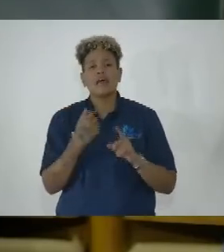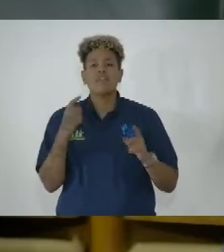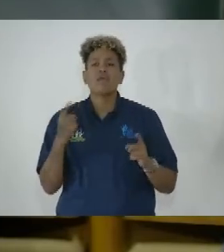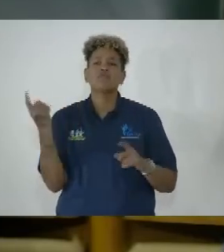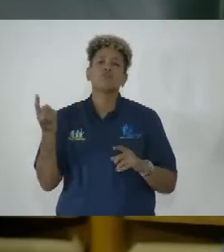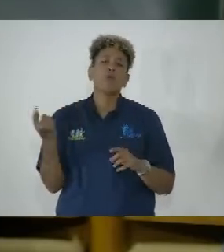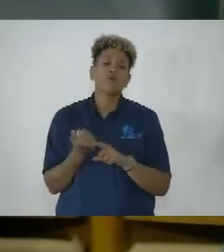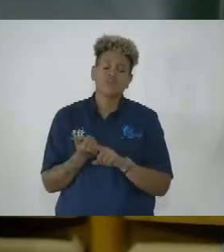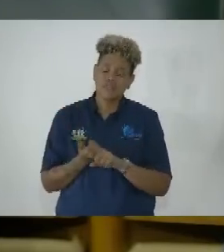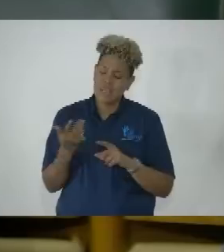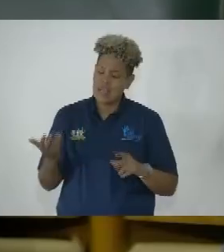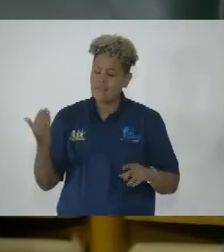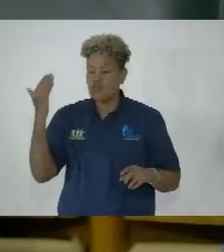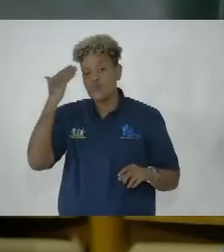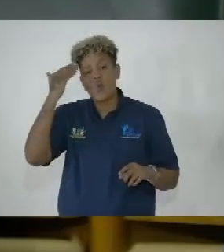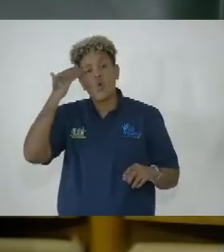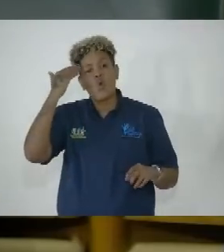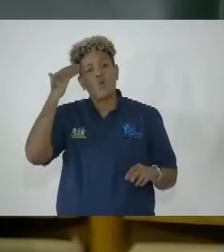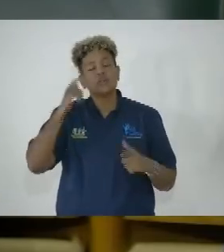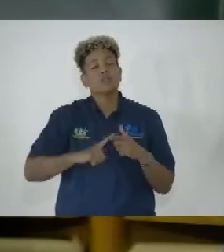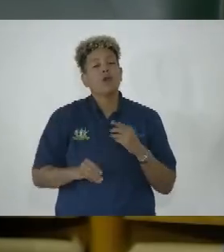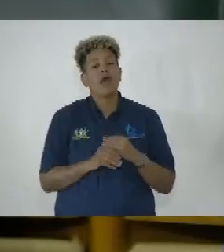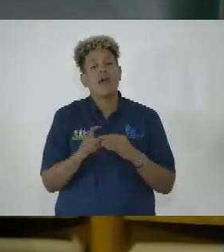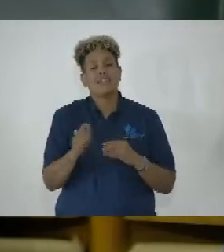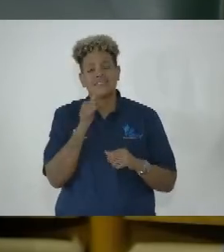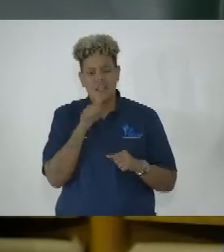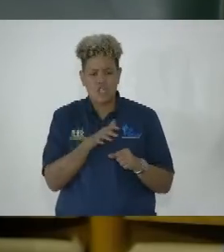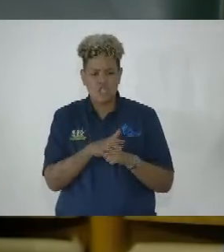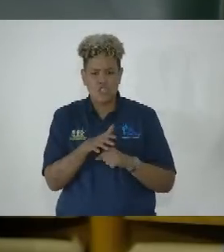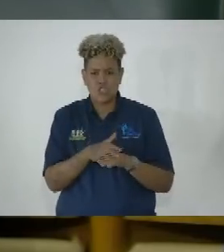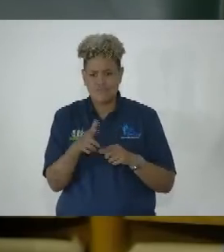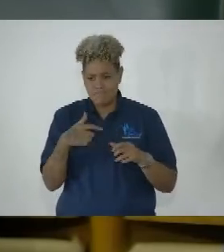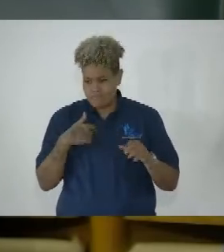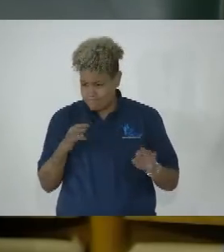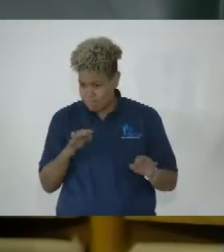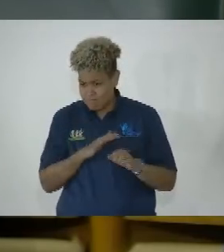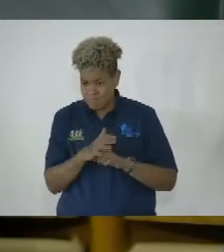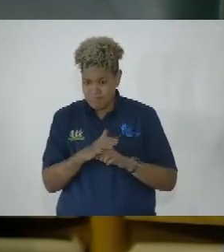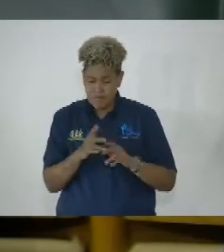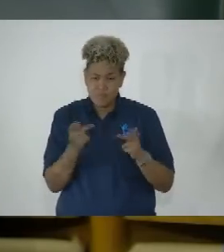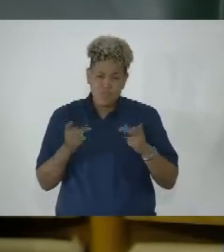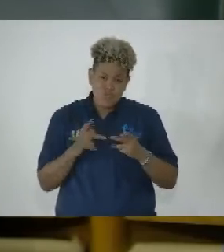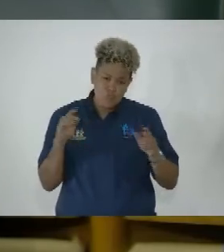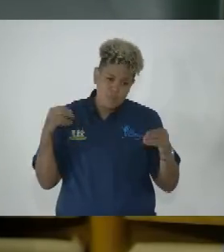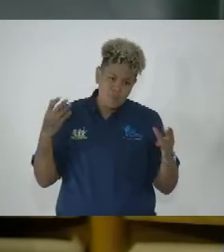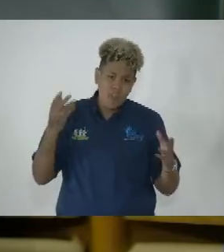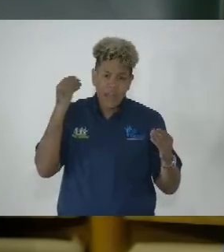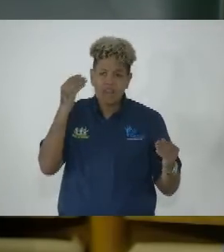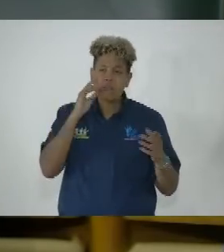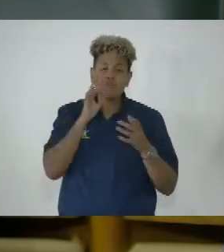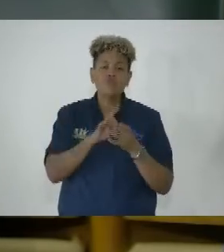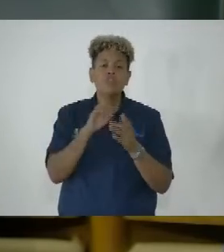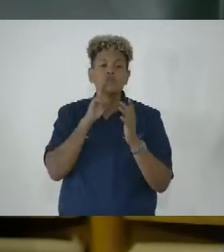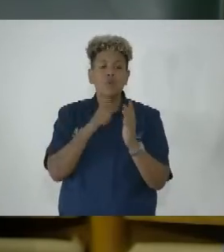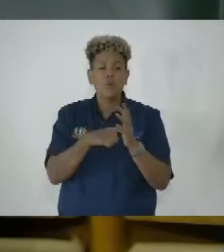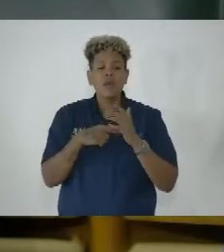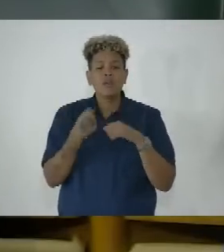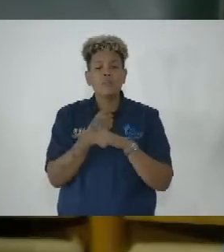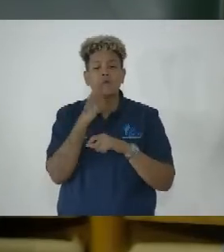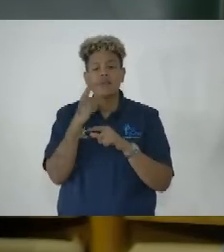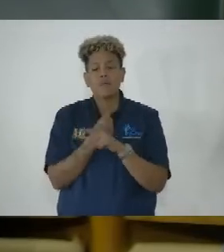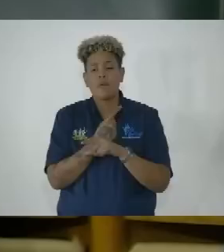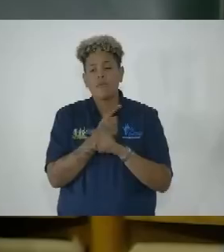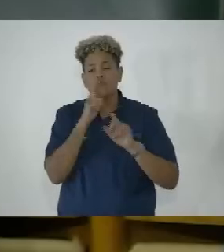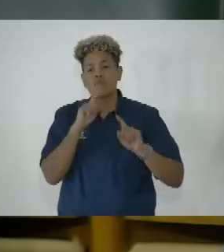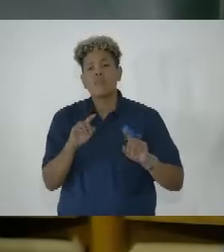someone knows and they are in sufficient position to provide the information that is required to make a proper report